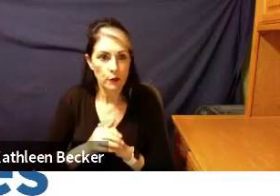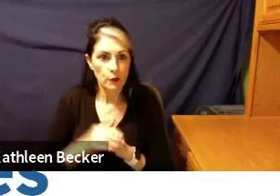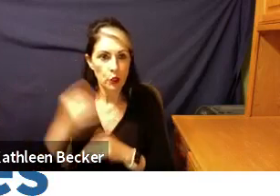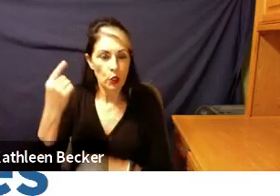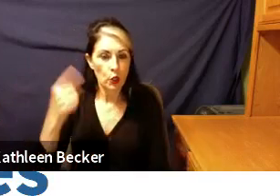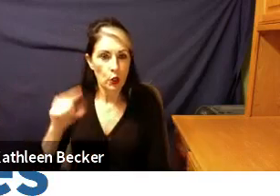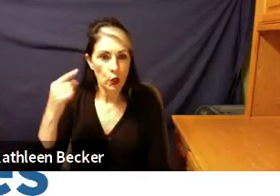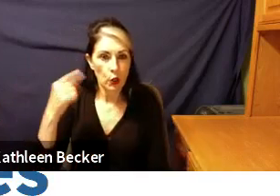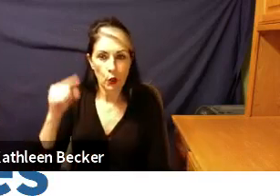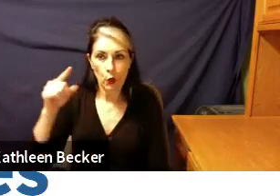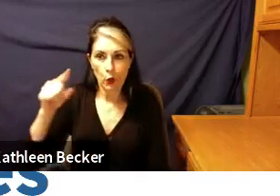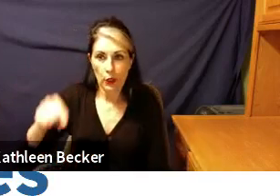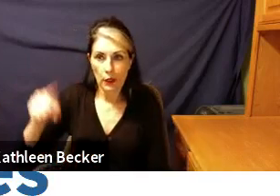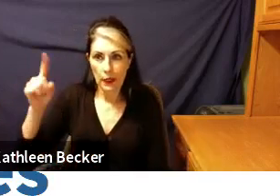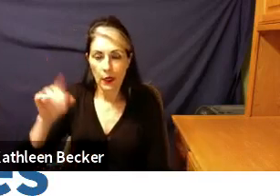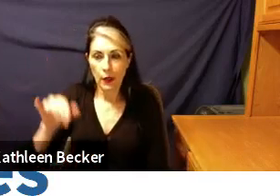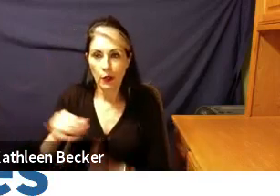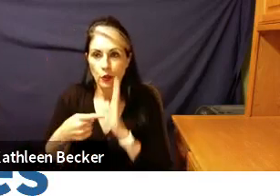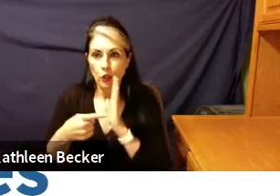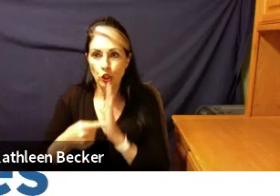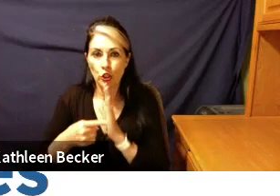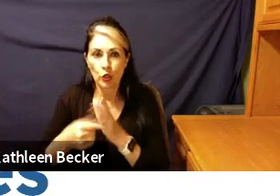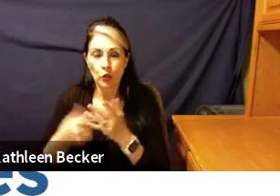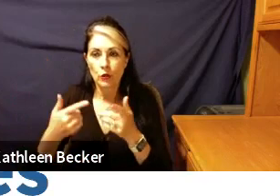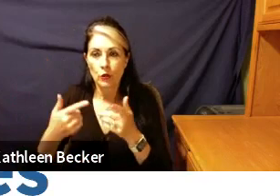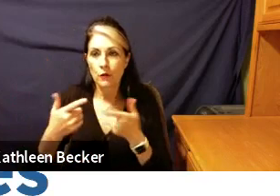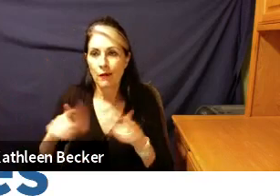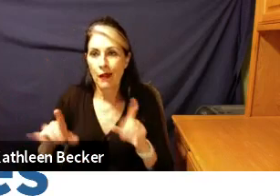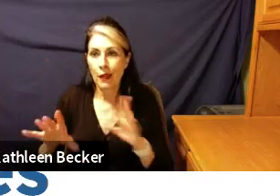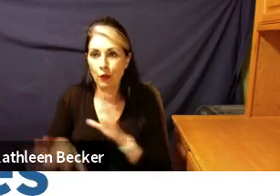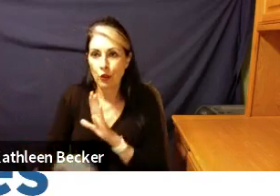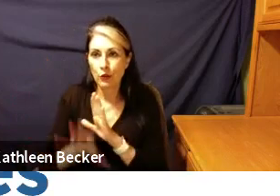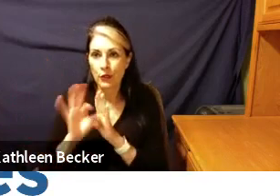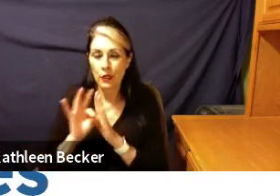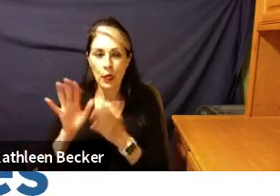green arrow indicates the language selected.